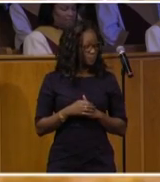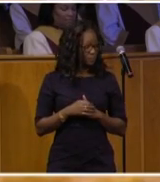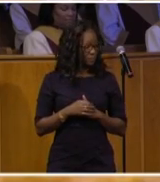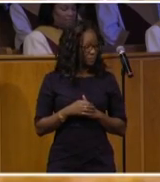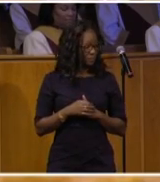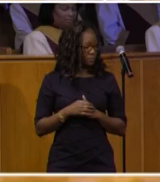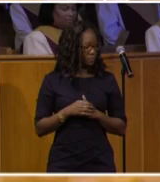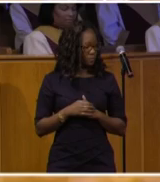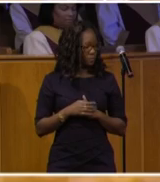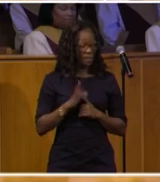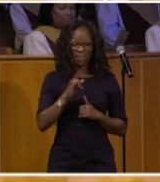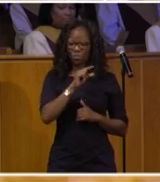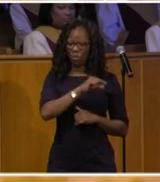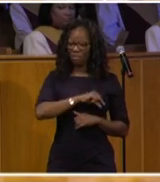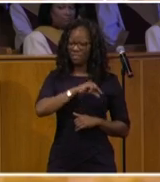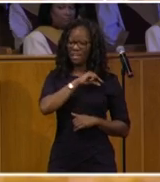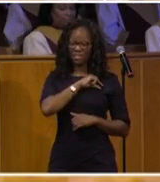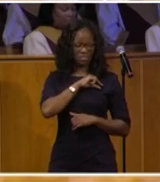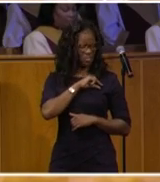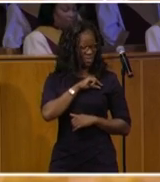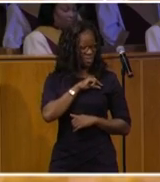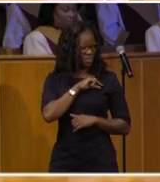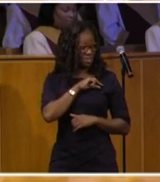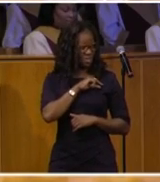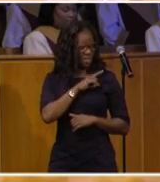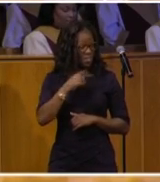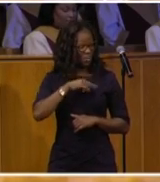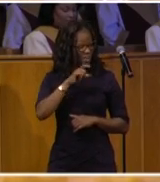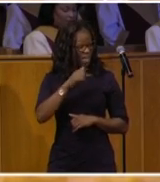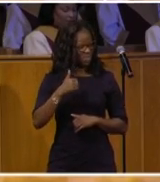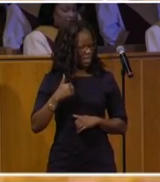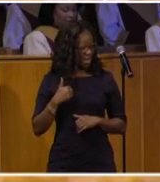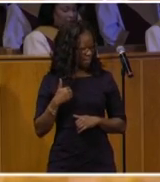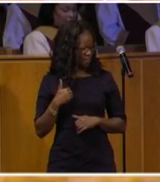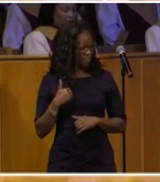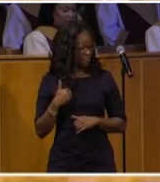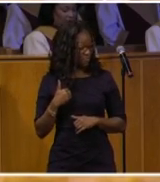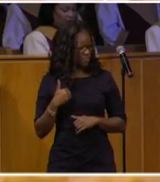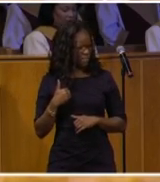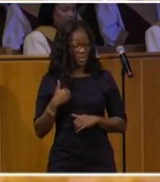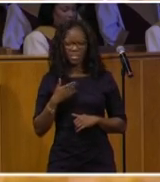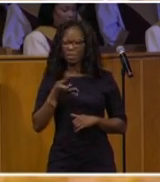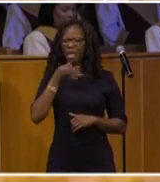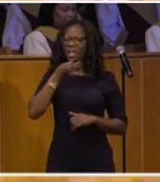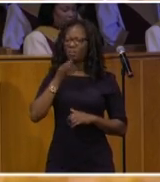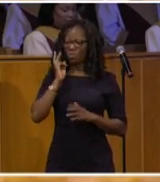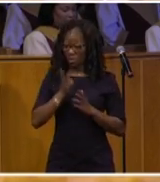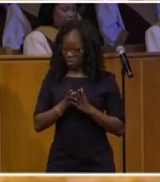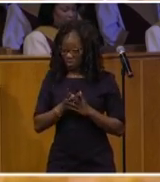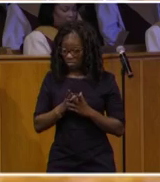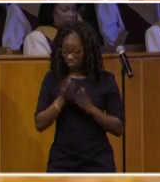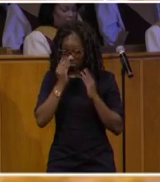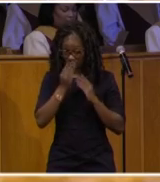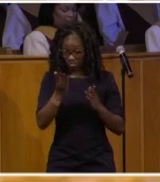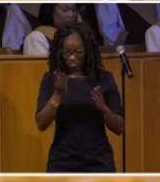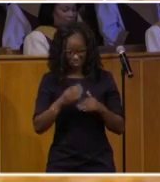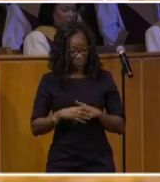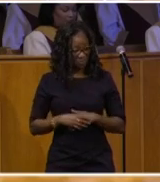And that's a qualification that we have to be an expert witness.